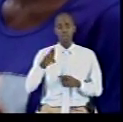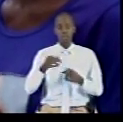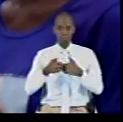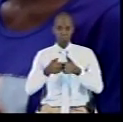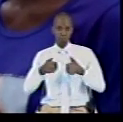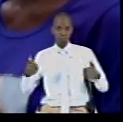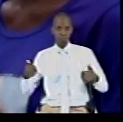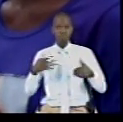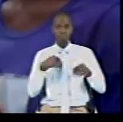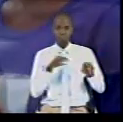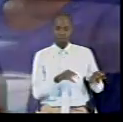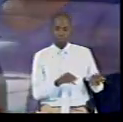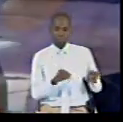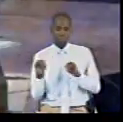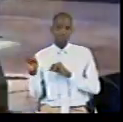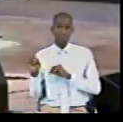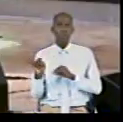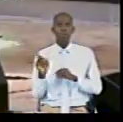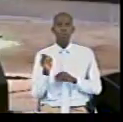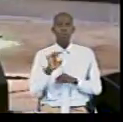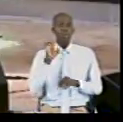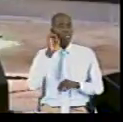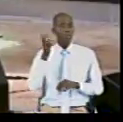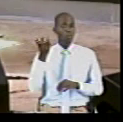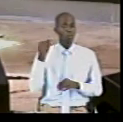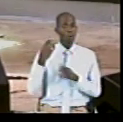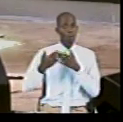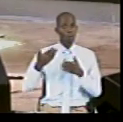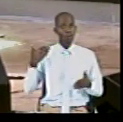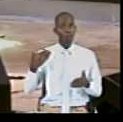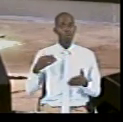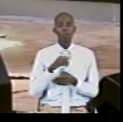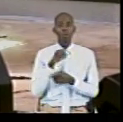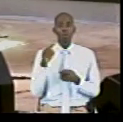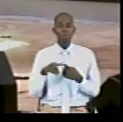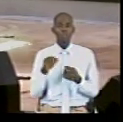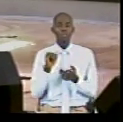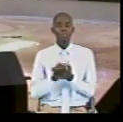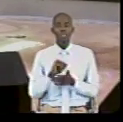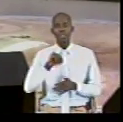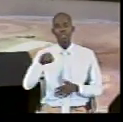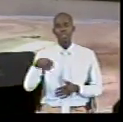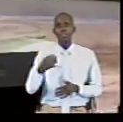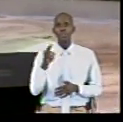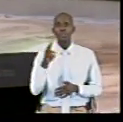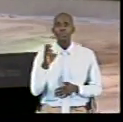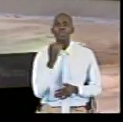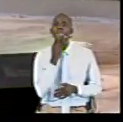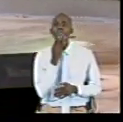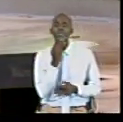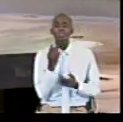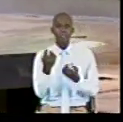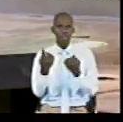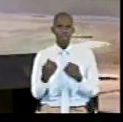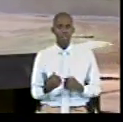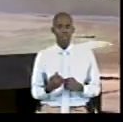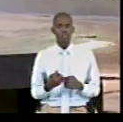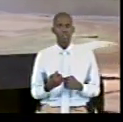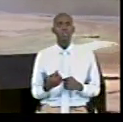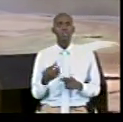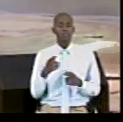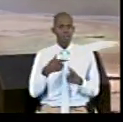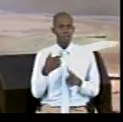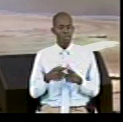the place where he was before, when those Jews came from James, Barnabas and others,